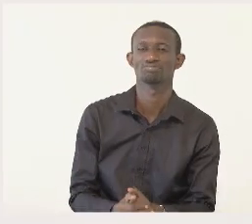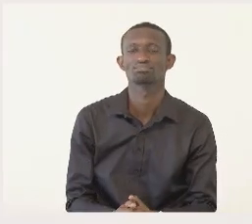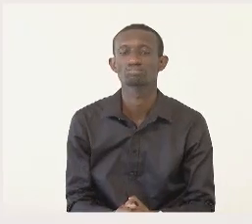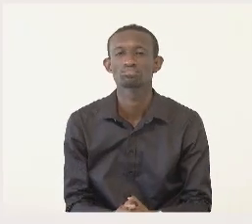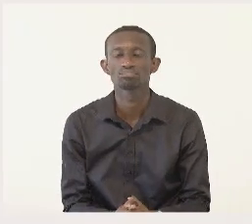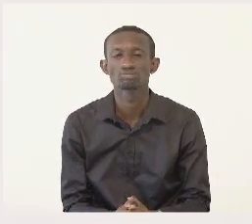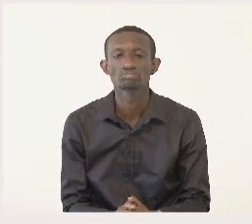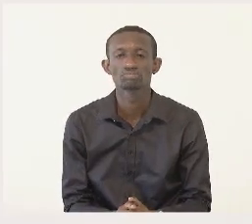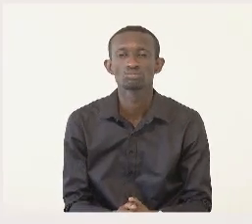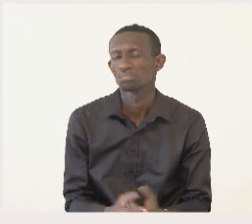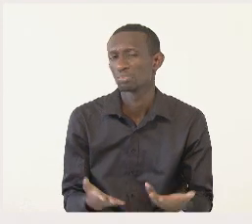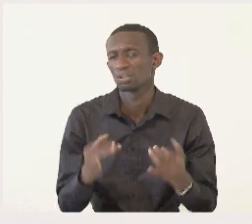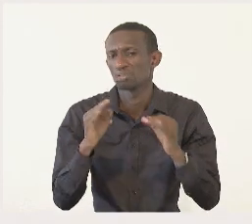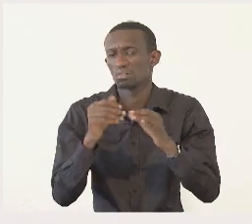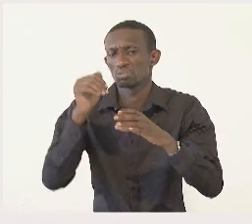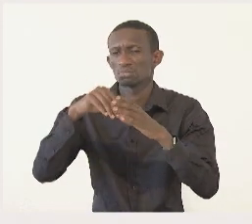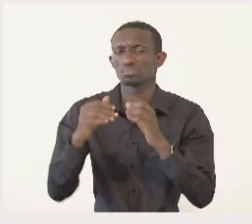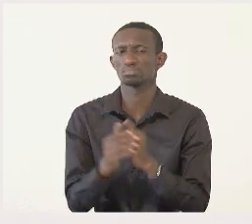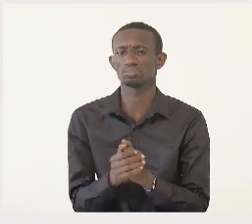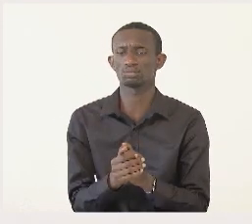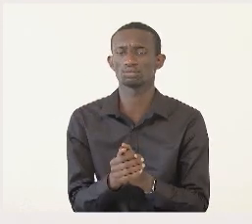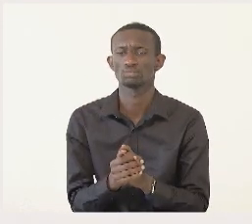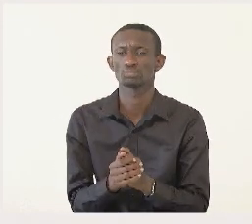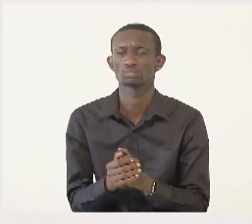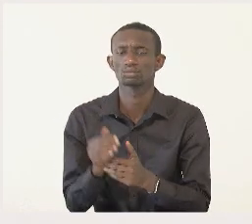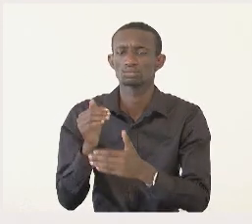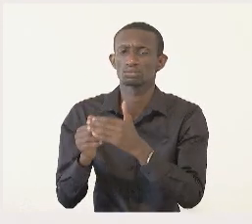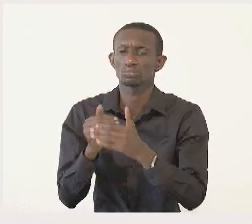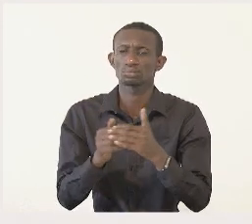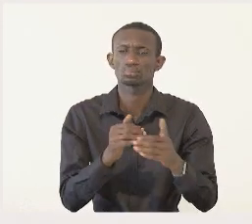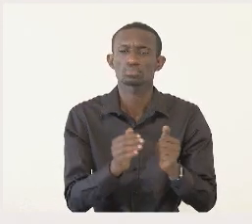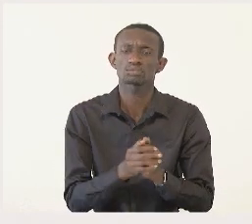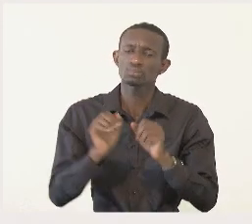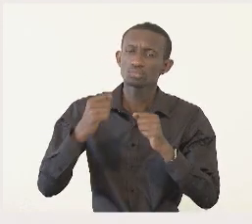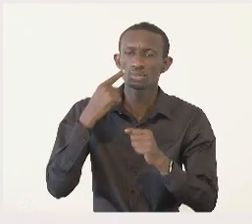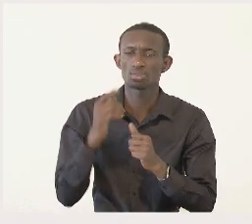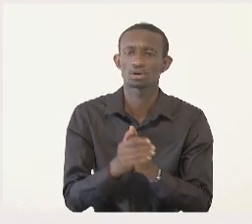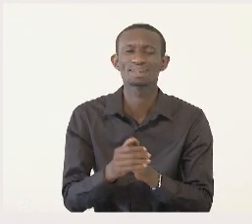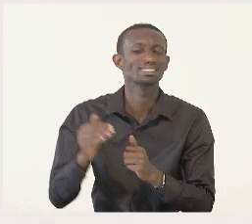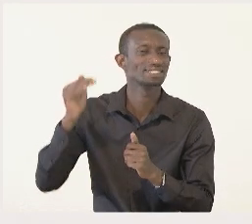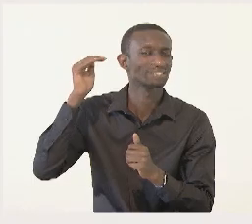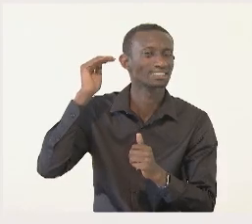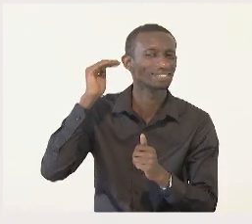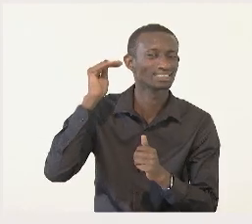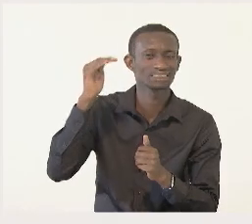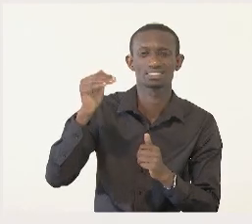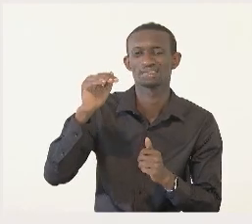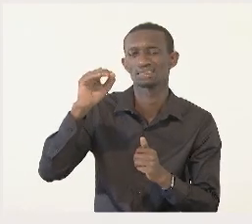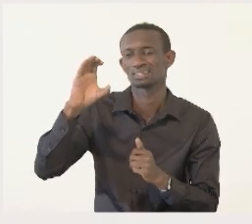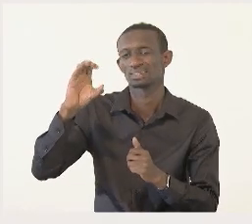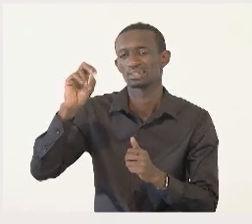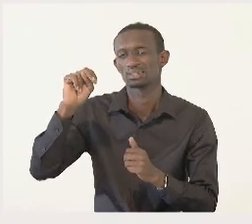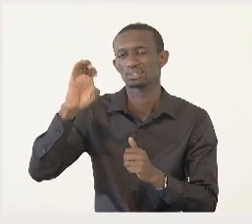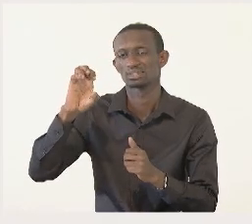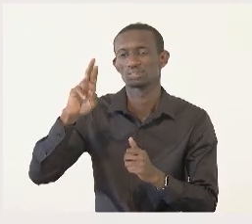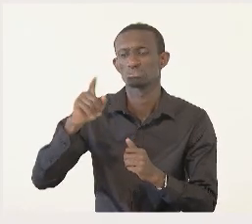even in surrounding, they can reach a very high concentrations, which affects the normal cell functionings and could even